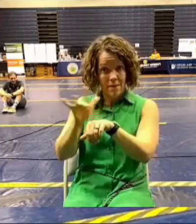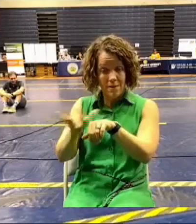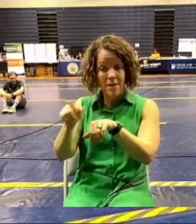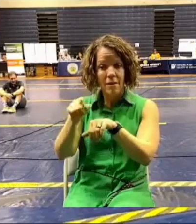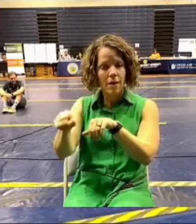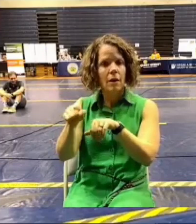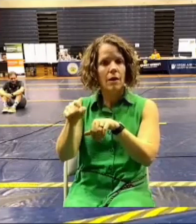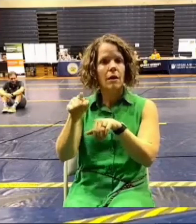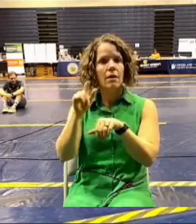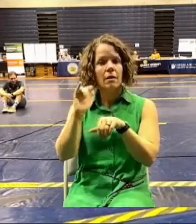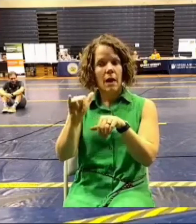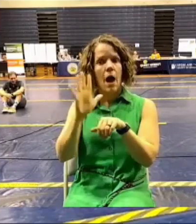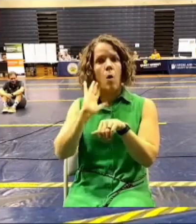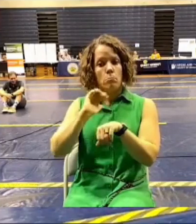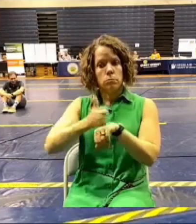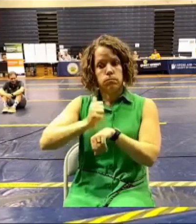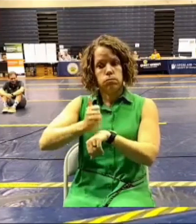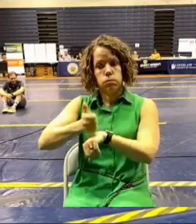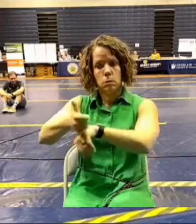200 units.